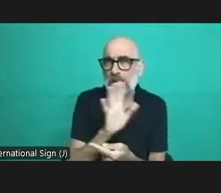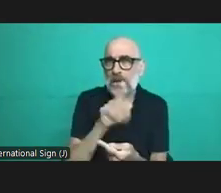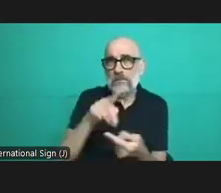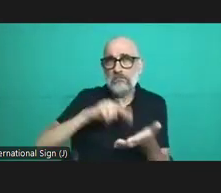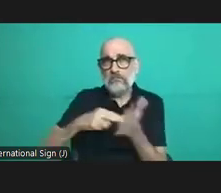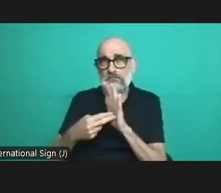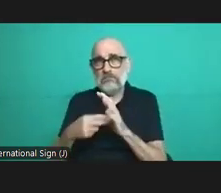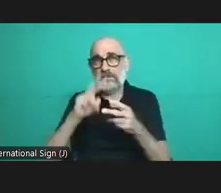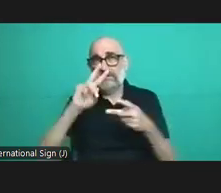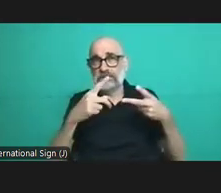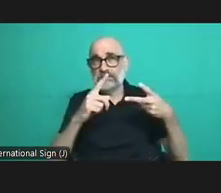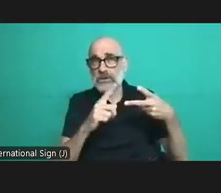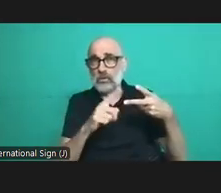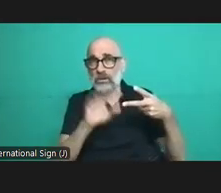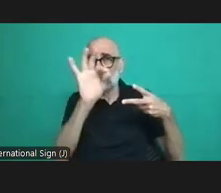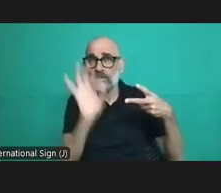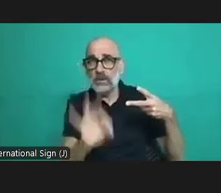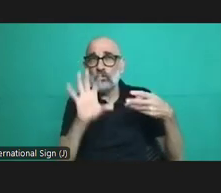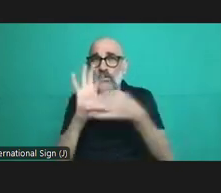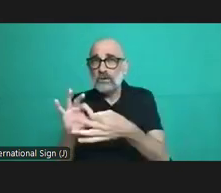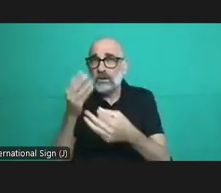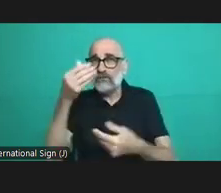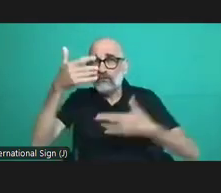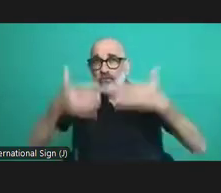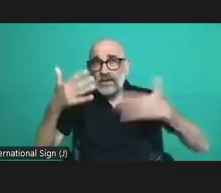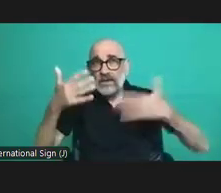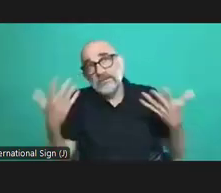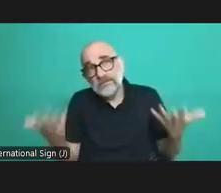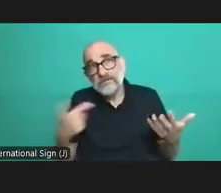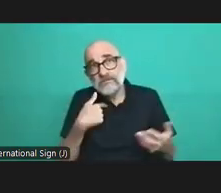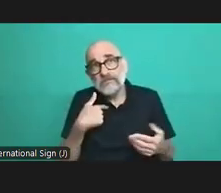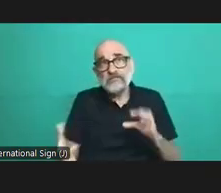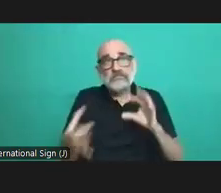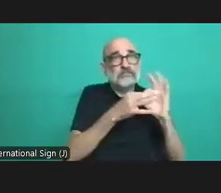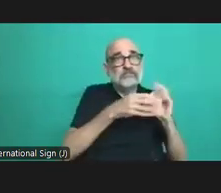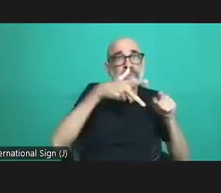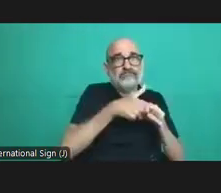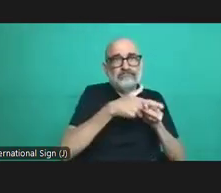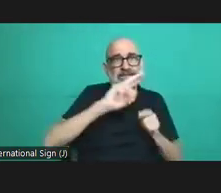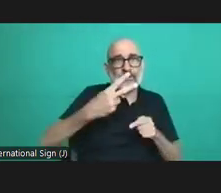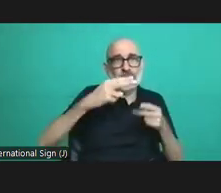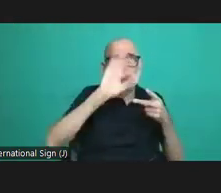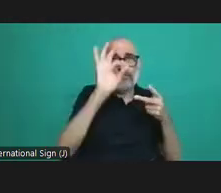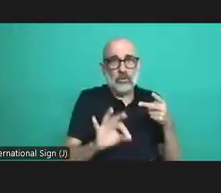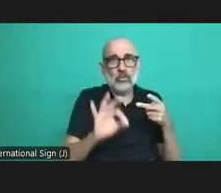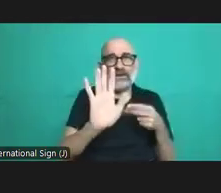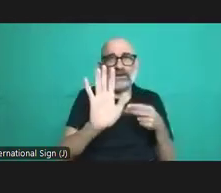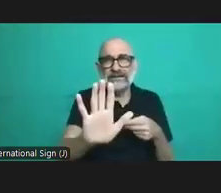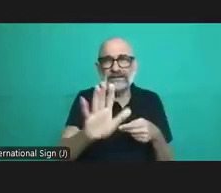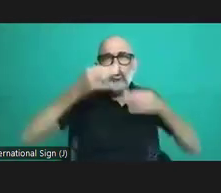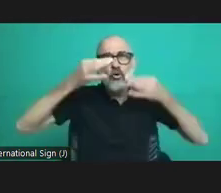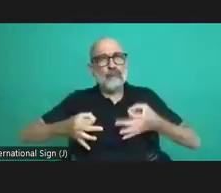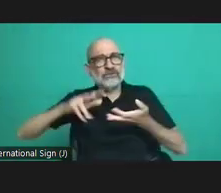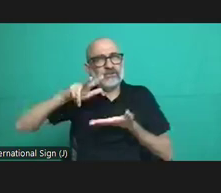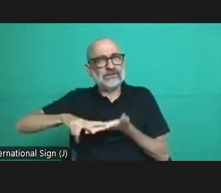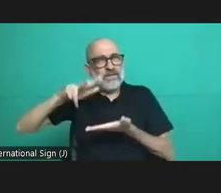what ways can collaboration with ministries of finance enhance the incorporation of the EPHF into health system strengthening efforts?